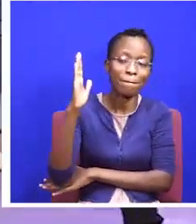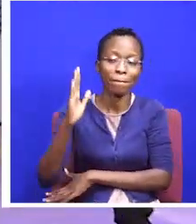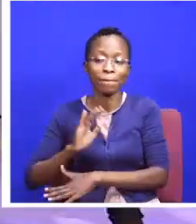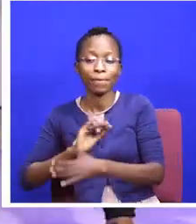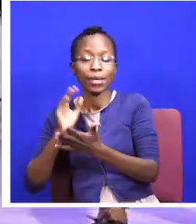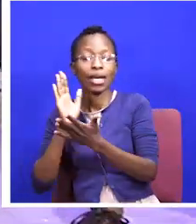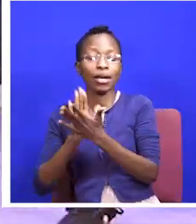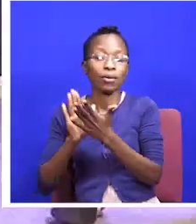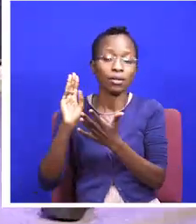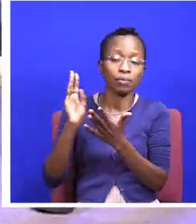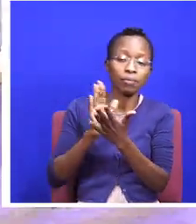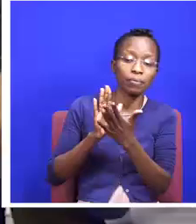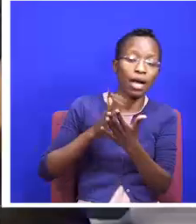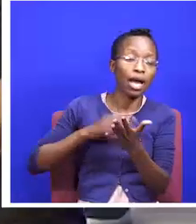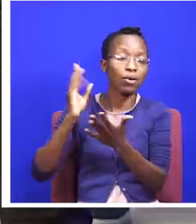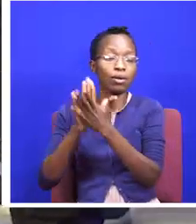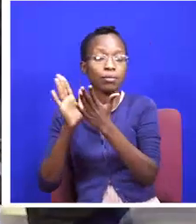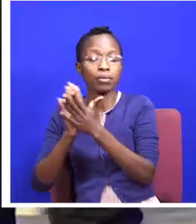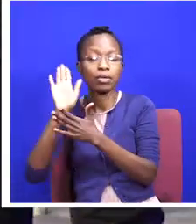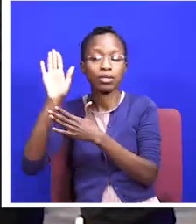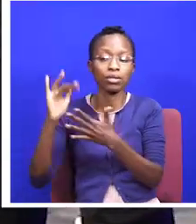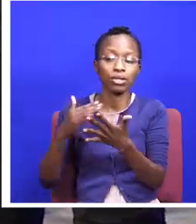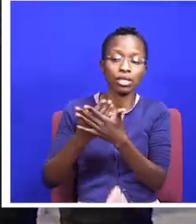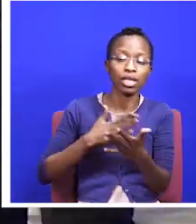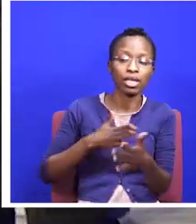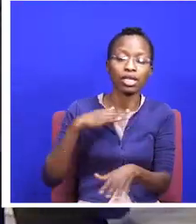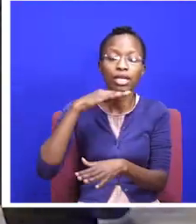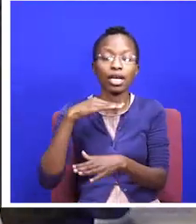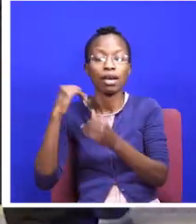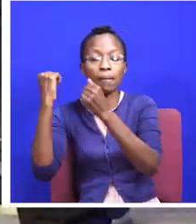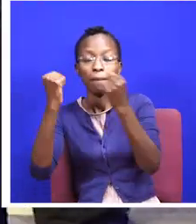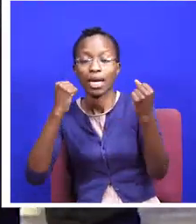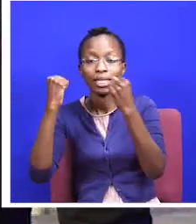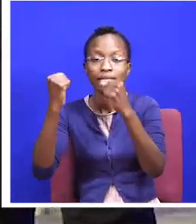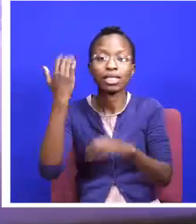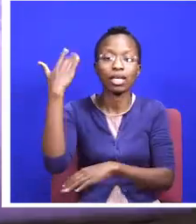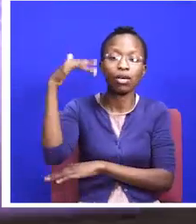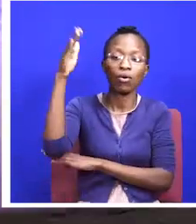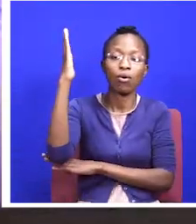Yeah.